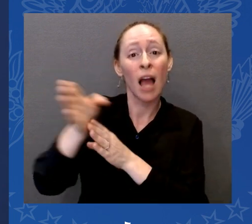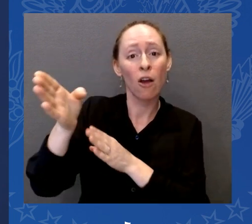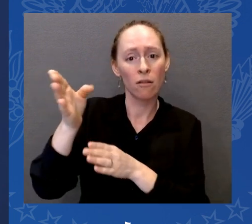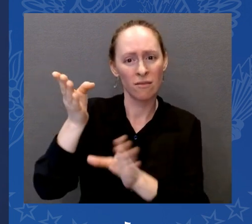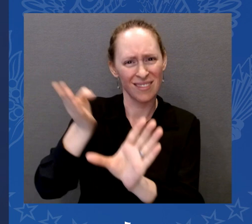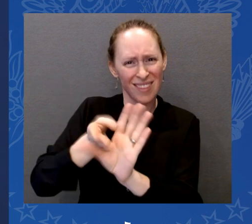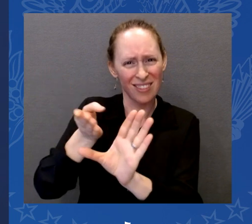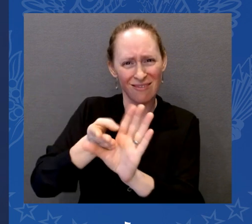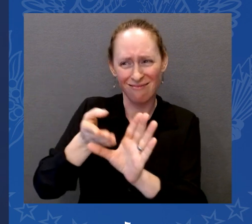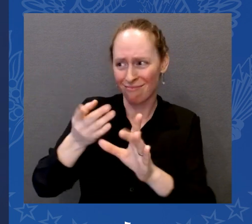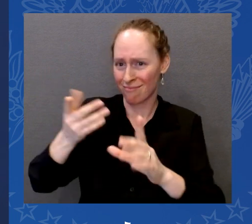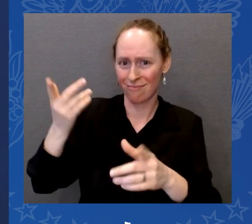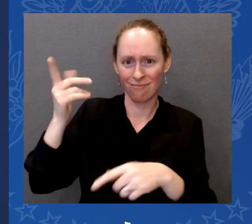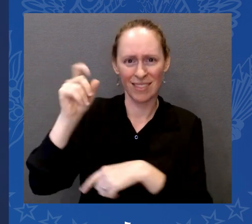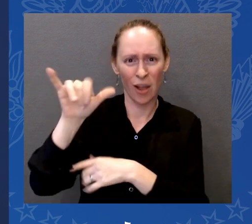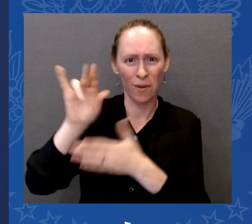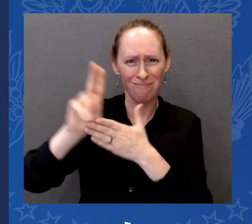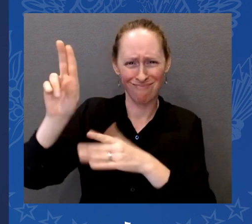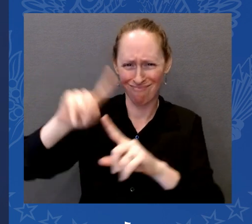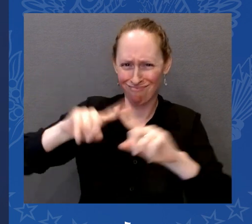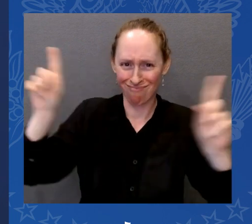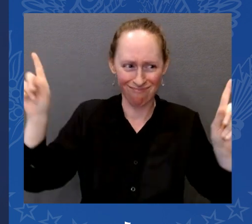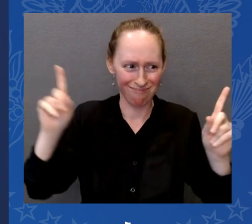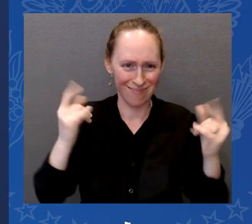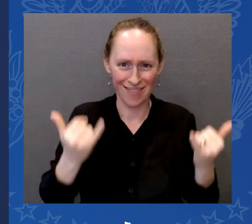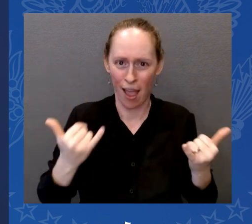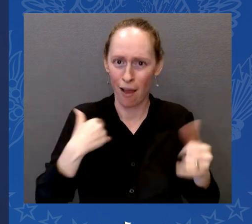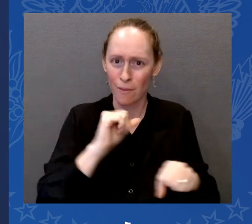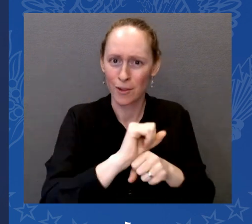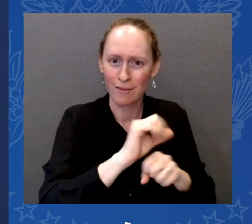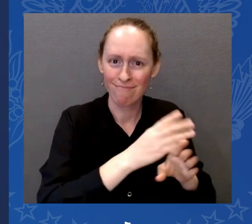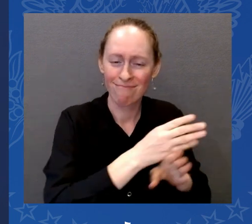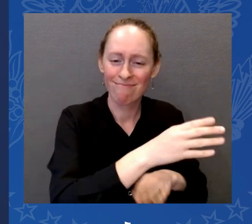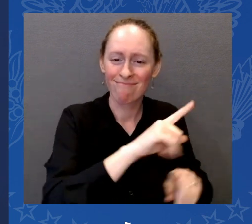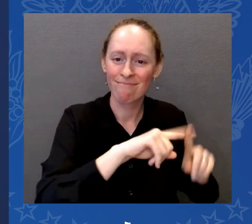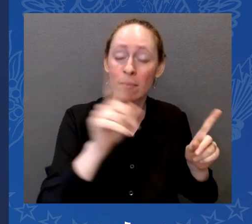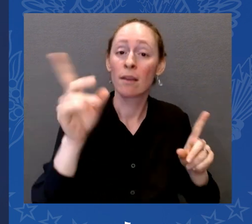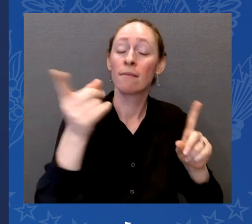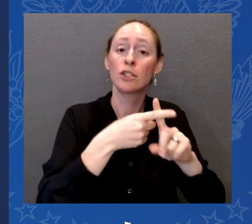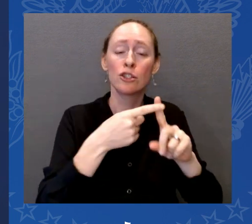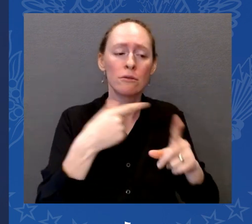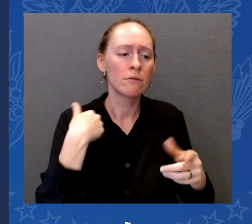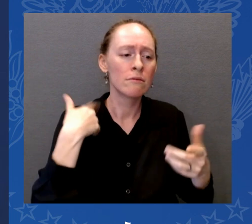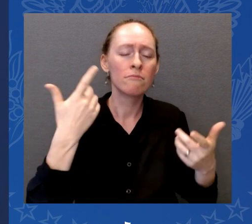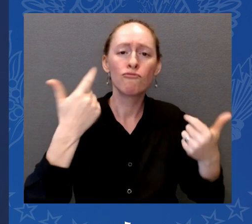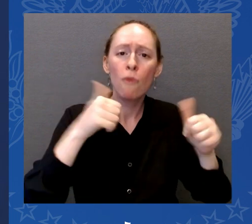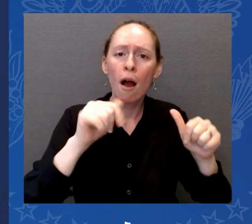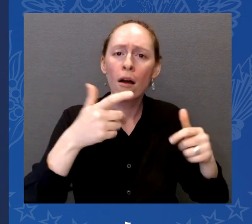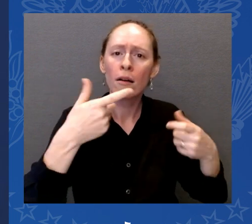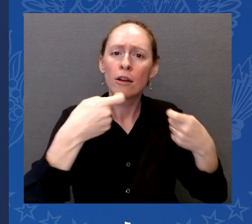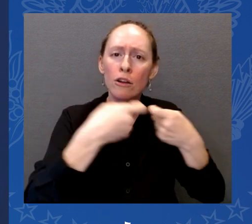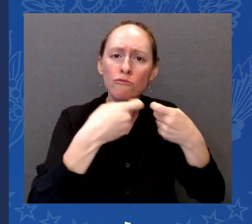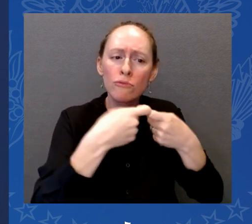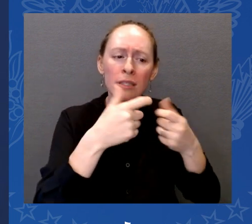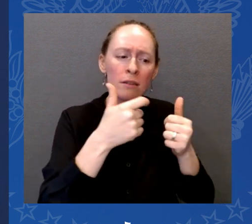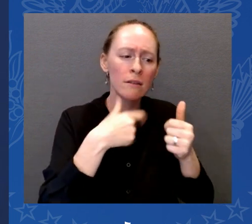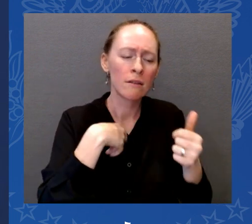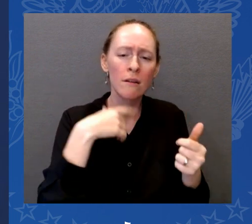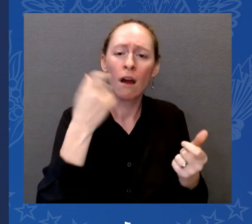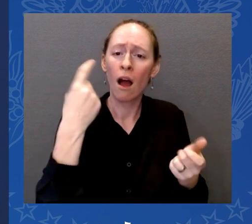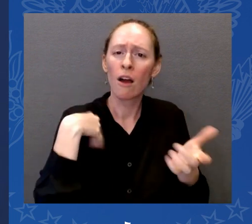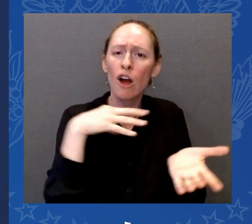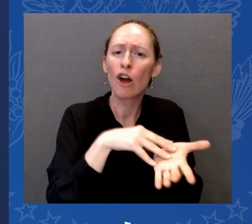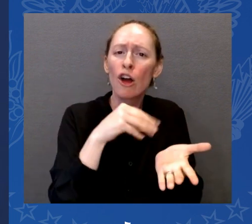But I got my start as an electrician, doing an amateur rough-in with my dad in Florida, and I loved